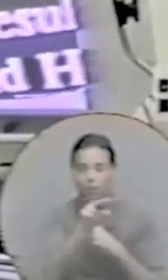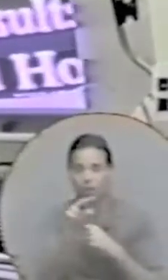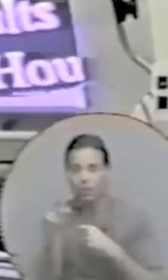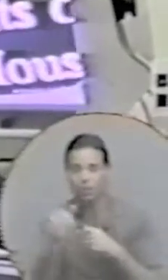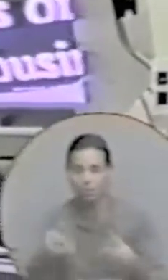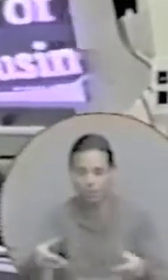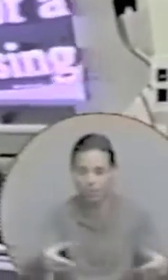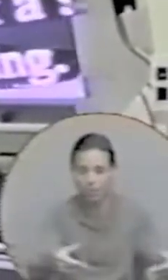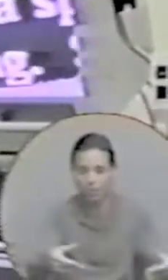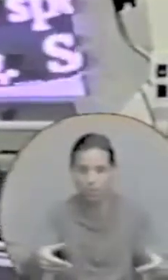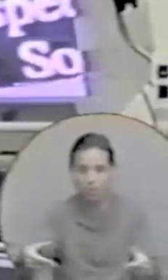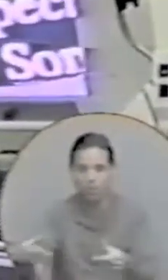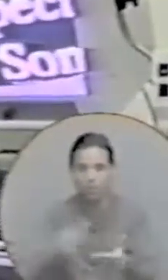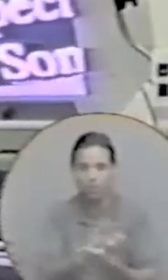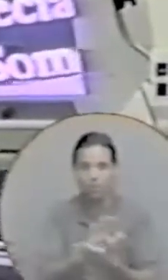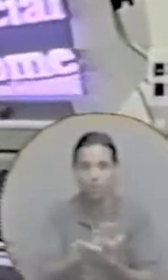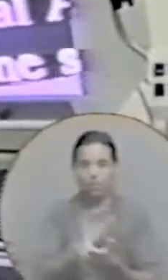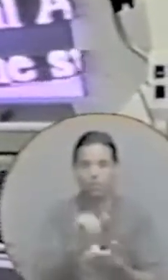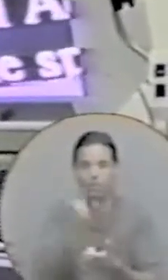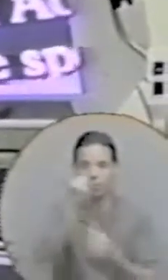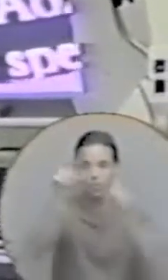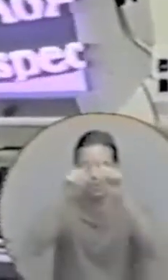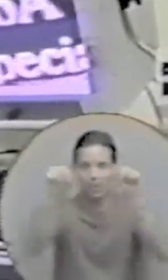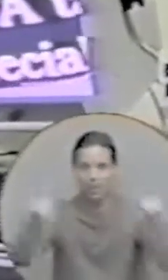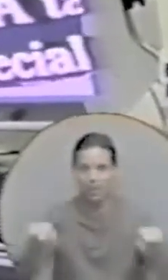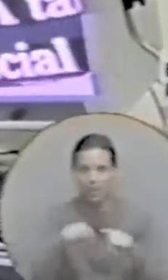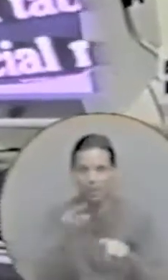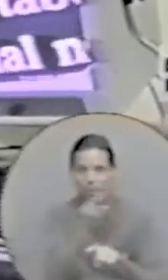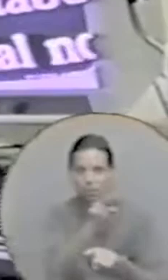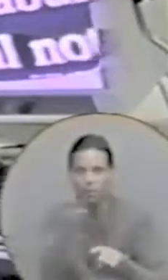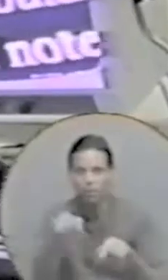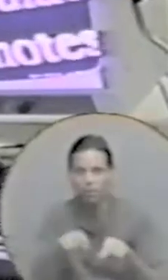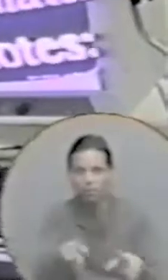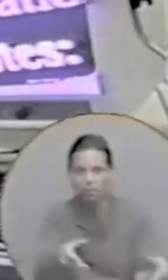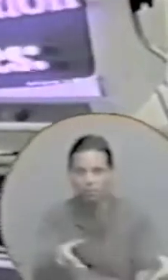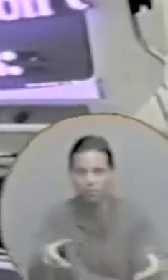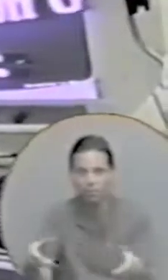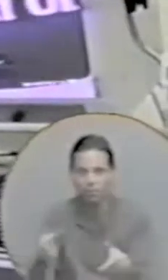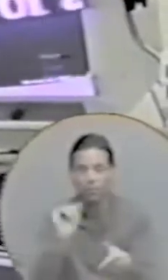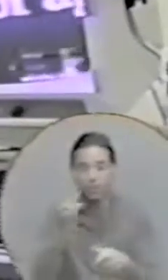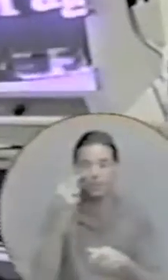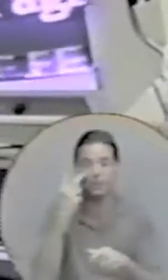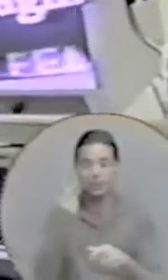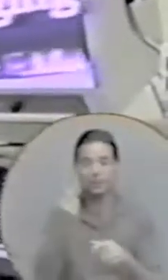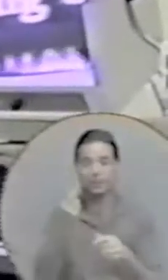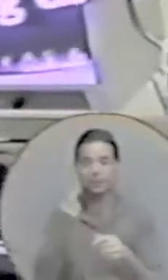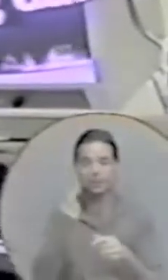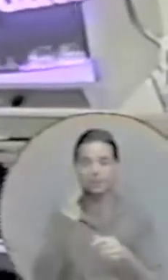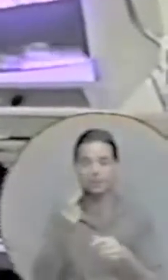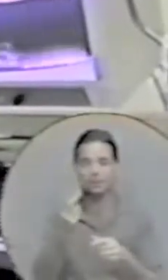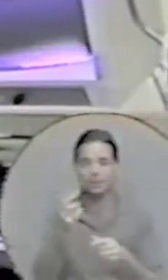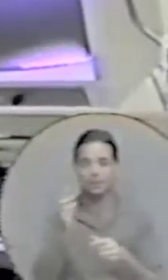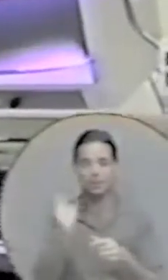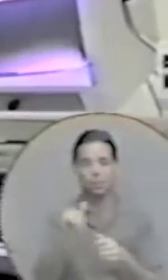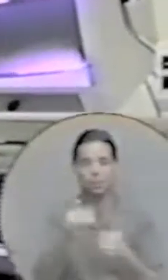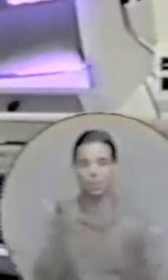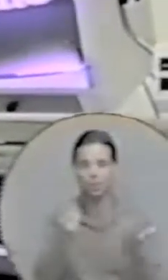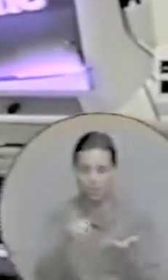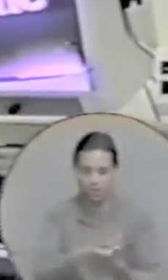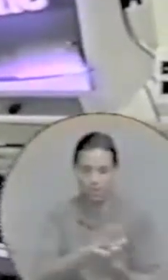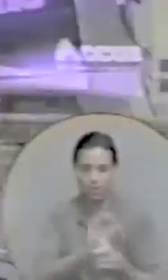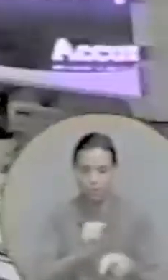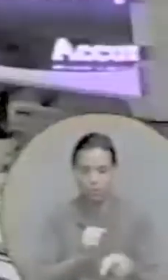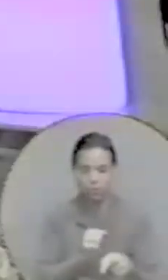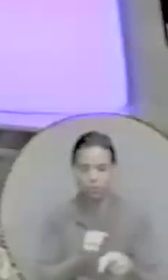by moving the paper across the screen and reading as I went along. So you could then see what was on the